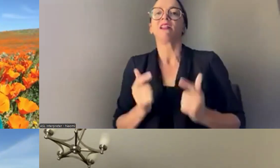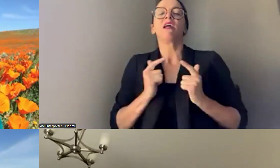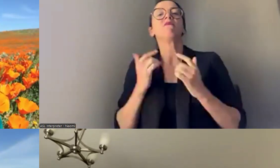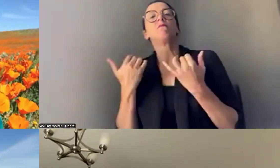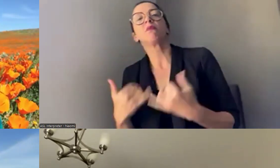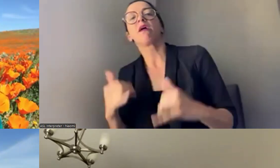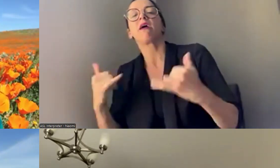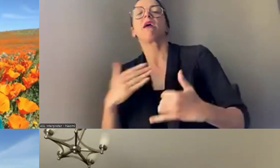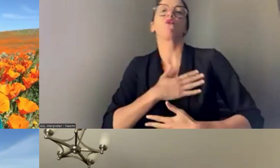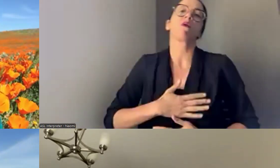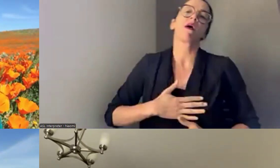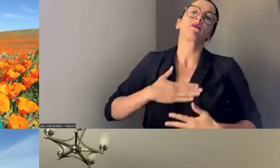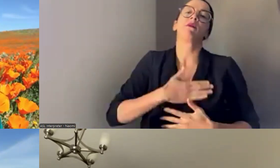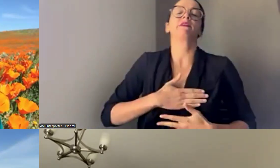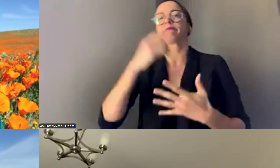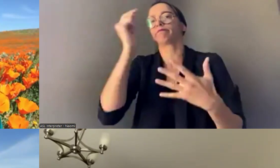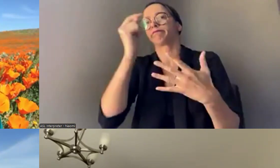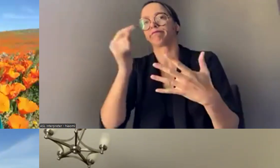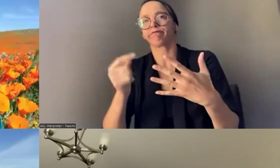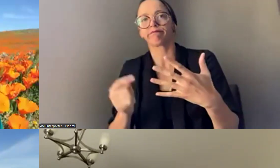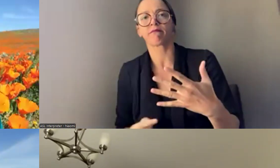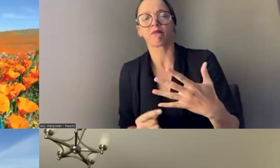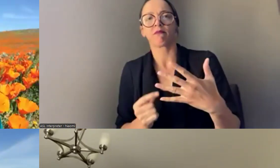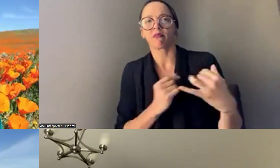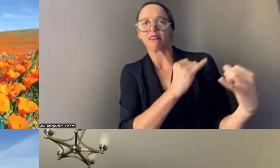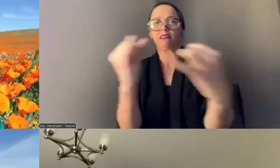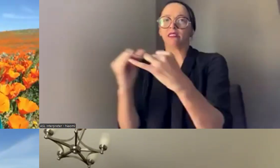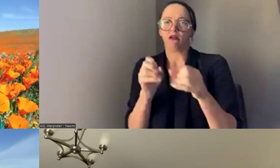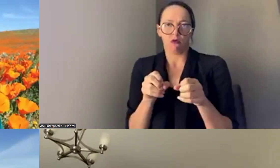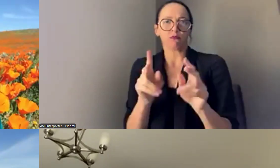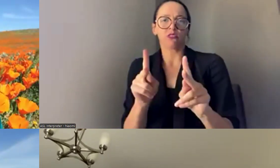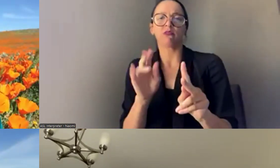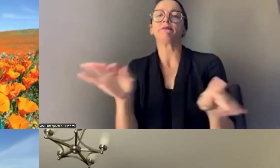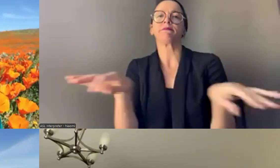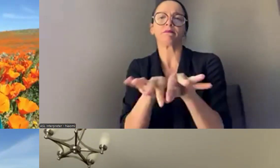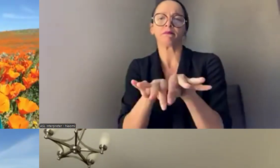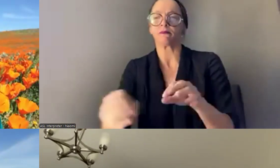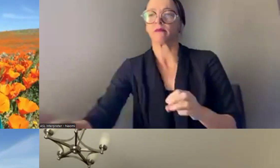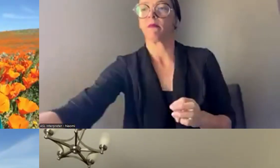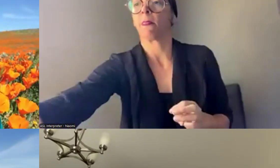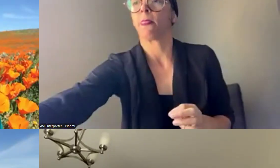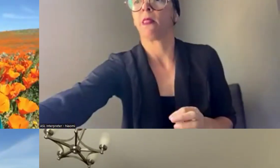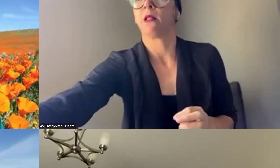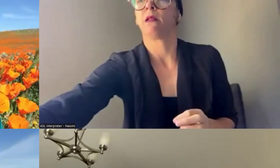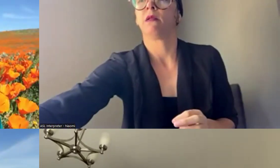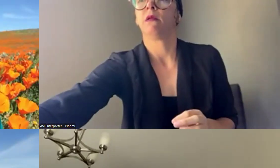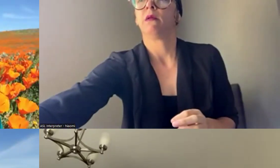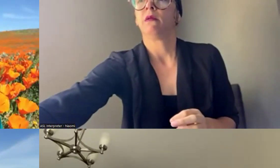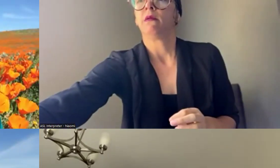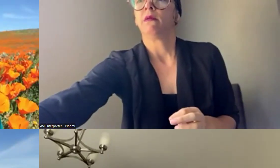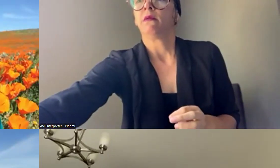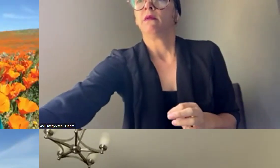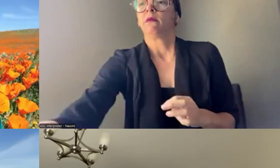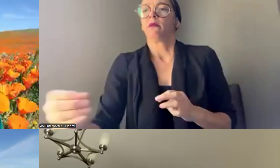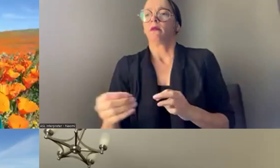same opportunities. So I really want to bring us back to that in our discussions. I'm